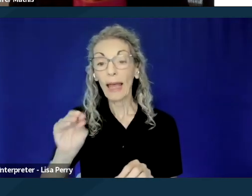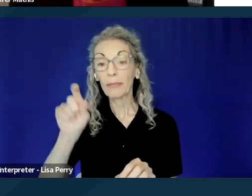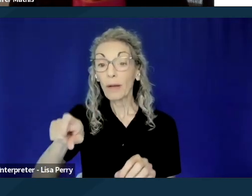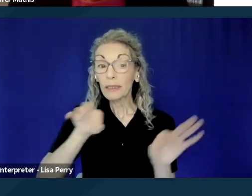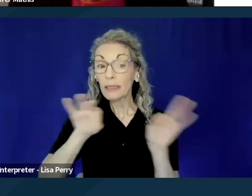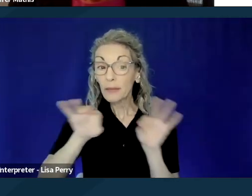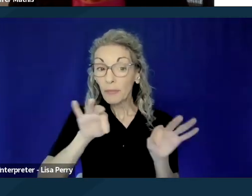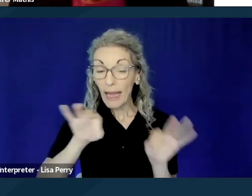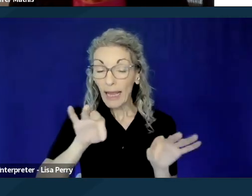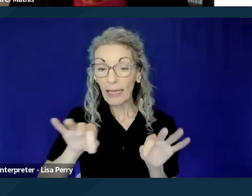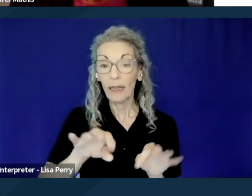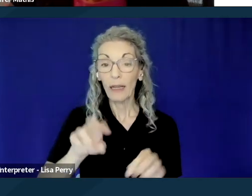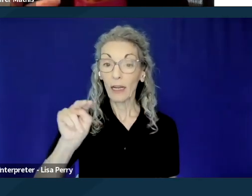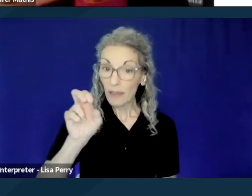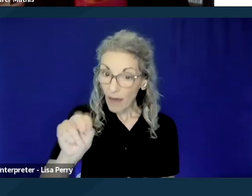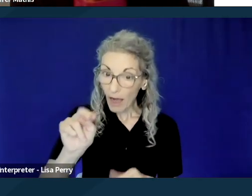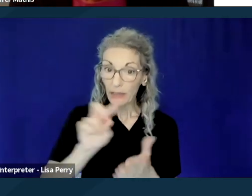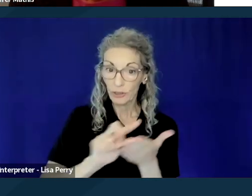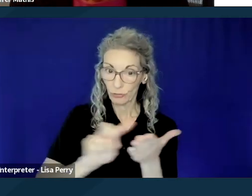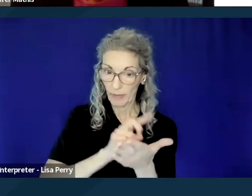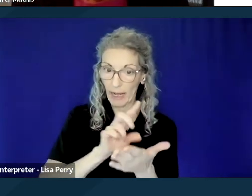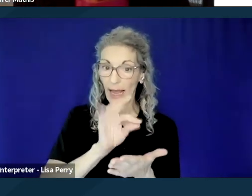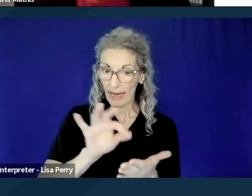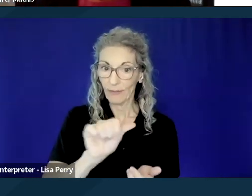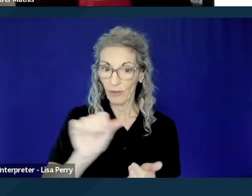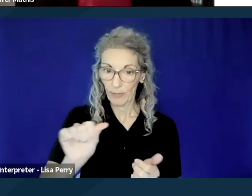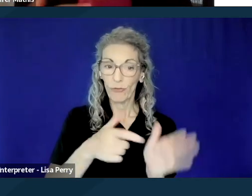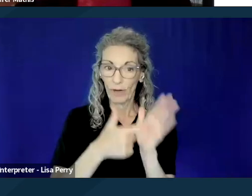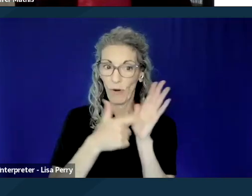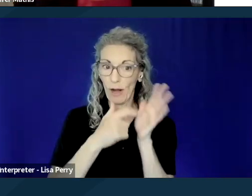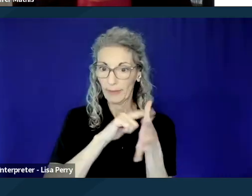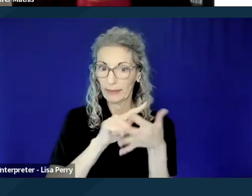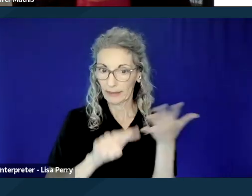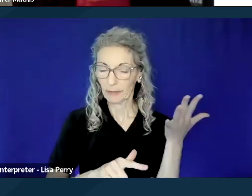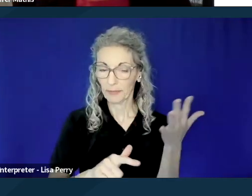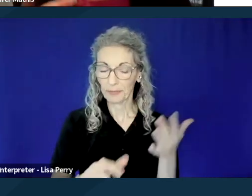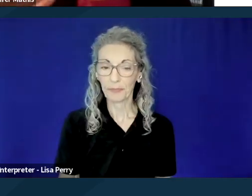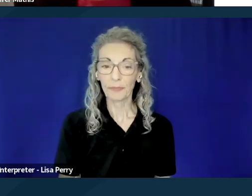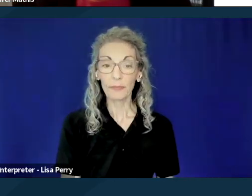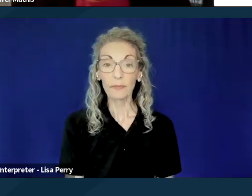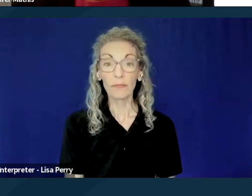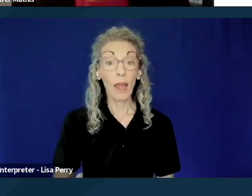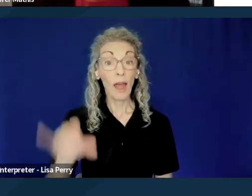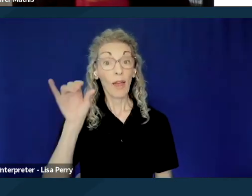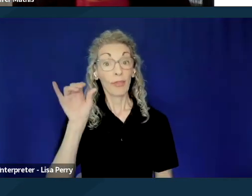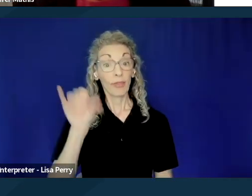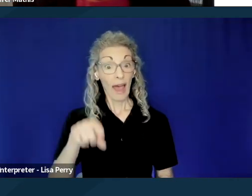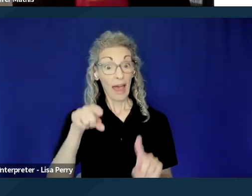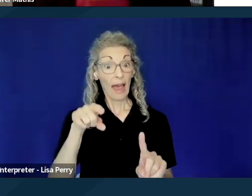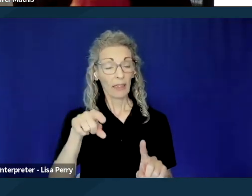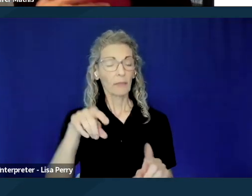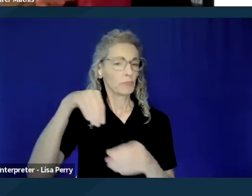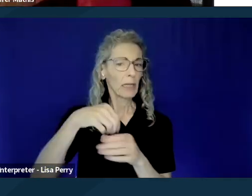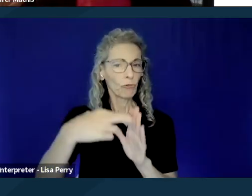the non-discrimination and affirmative action requirements. So that has been in the rules for a long